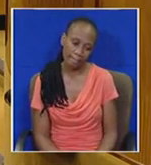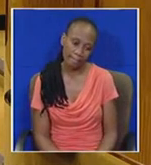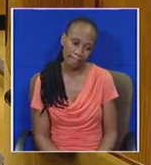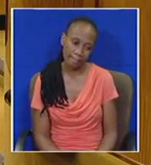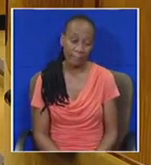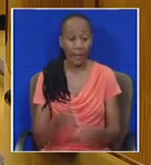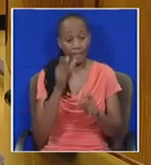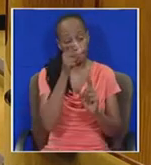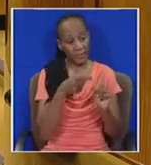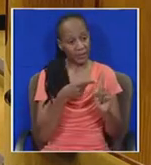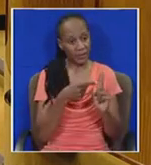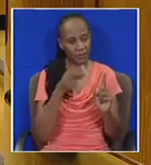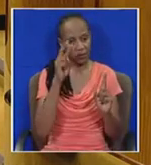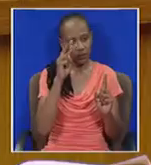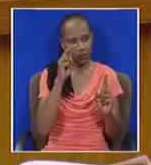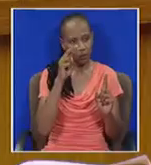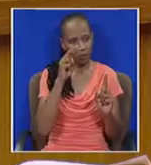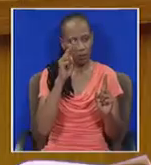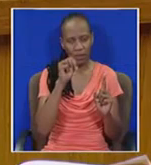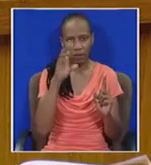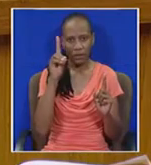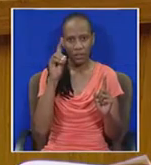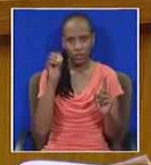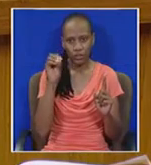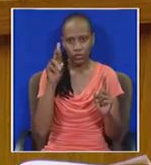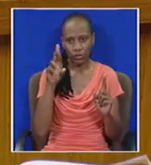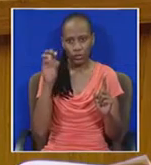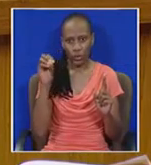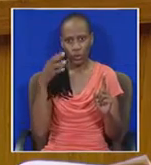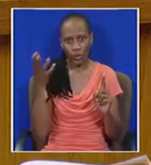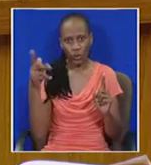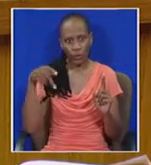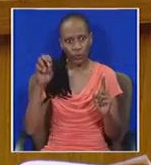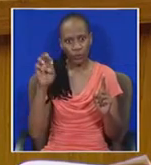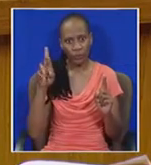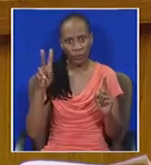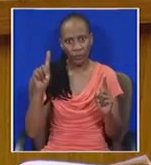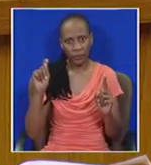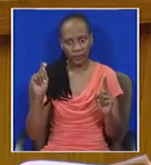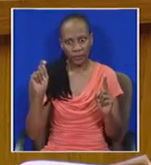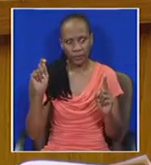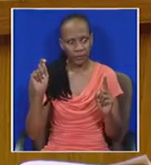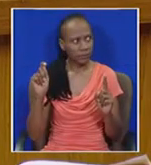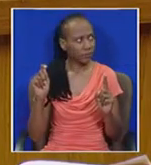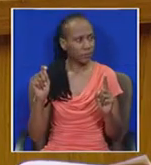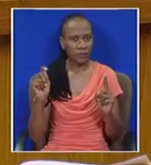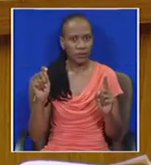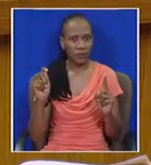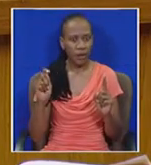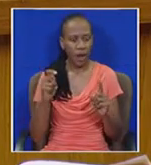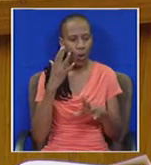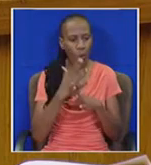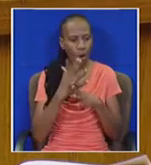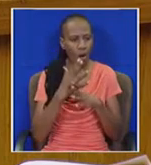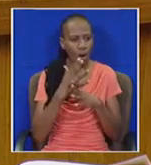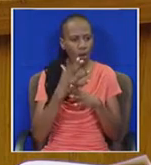Peter Ndoro has lost his job. Mr. President, we ask you to stand up and assure the